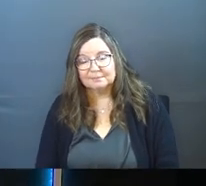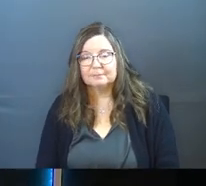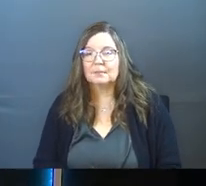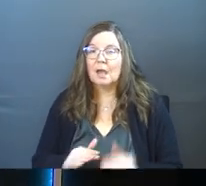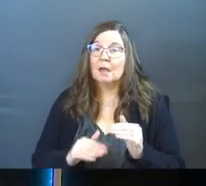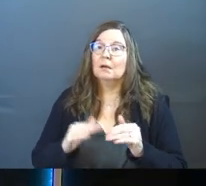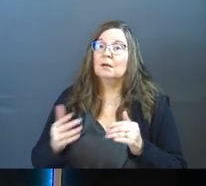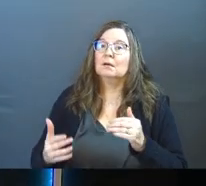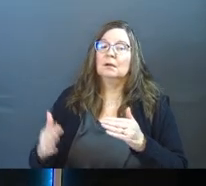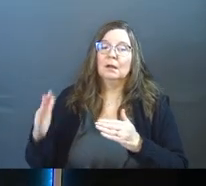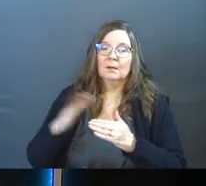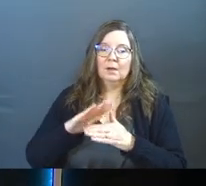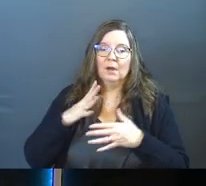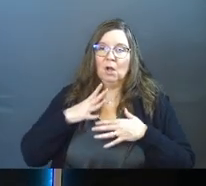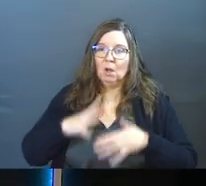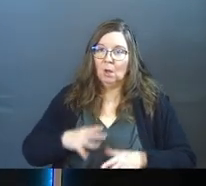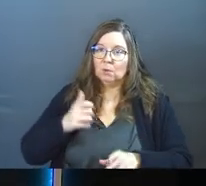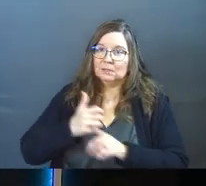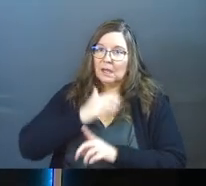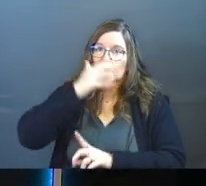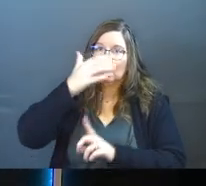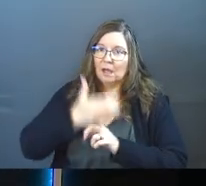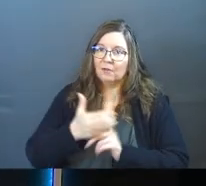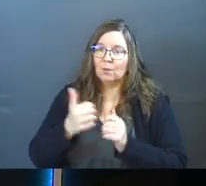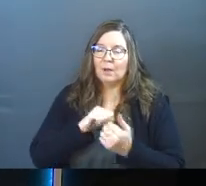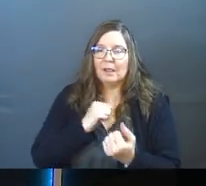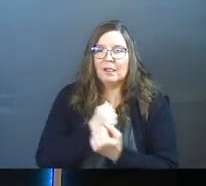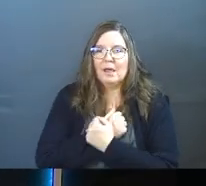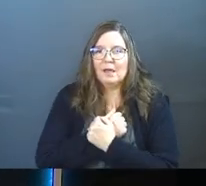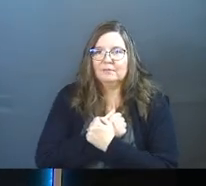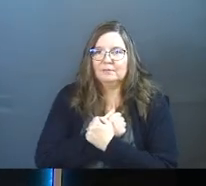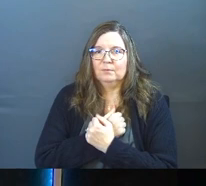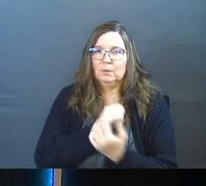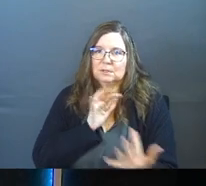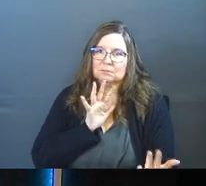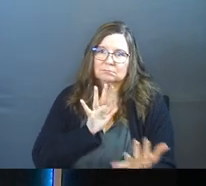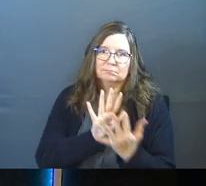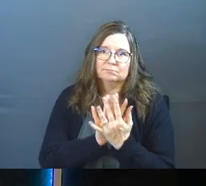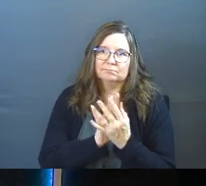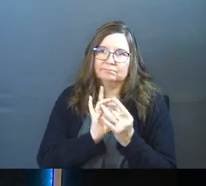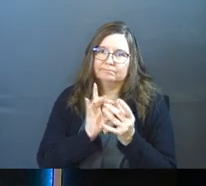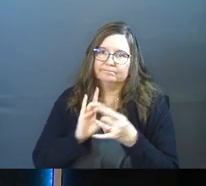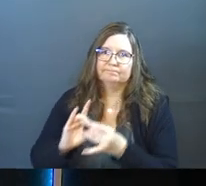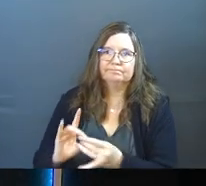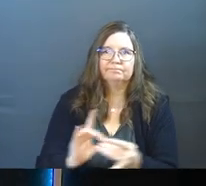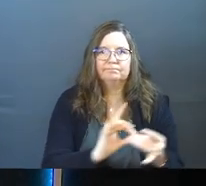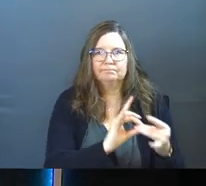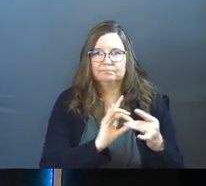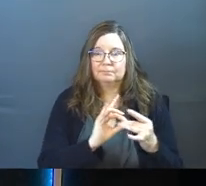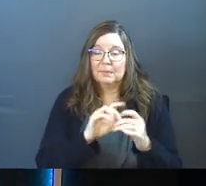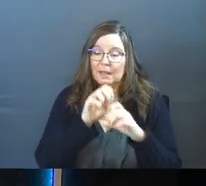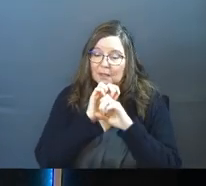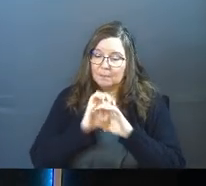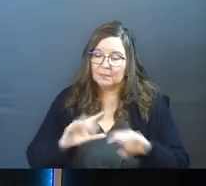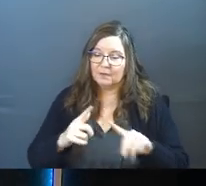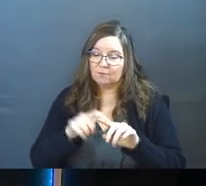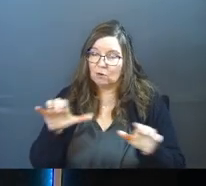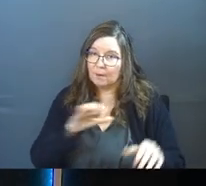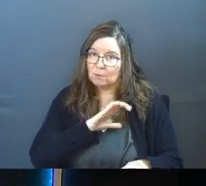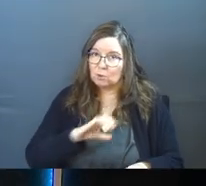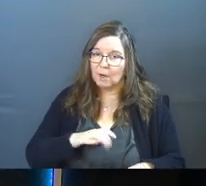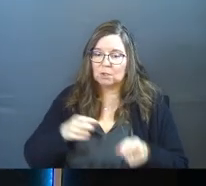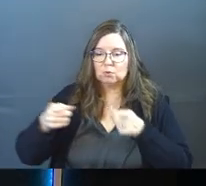And above all, clothe yourself with love, which binds us all together in perfect harmony. And let the peace that comes from